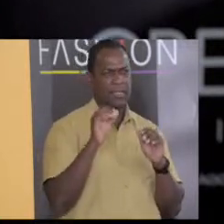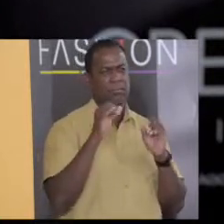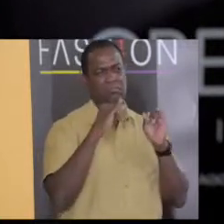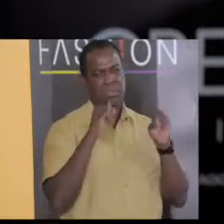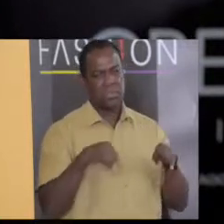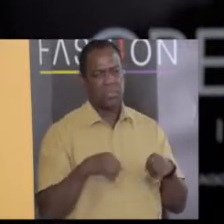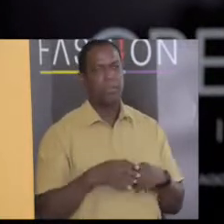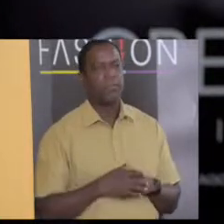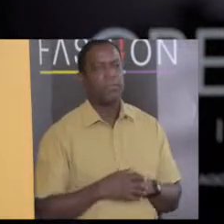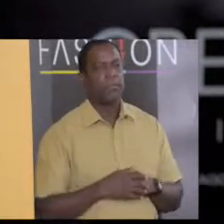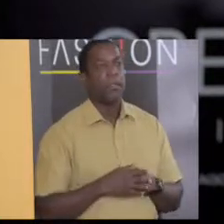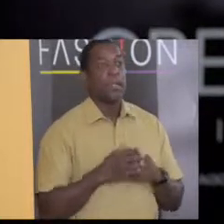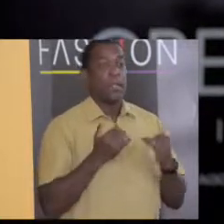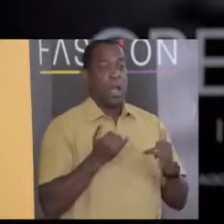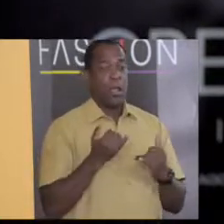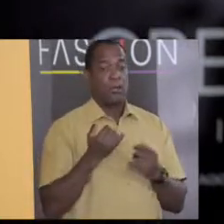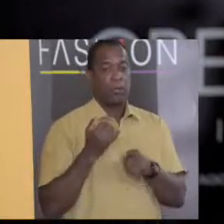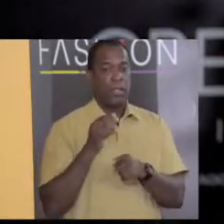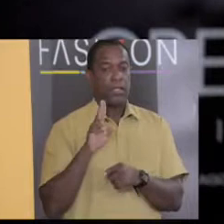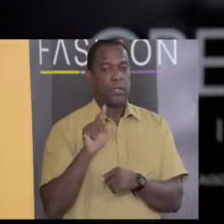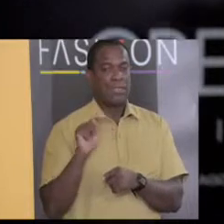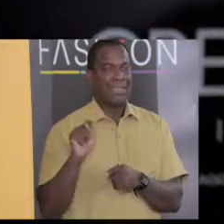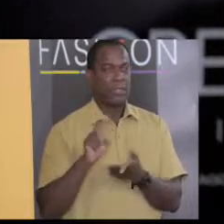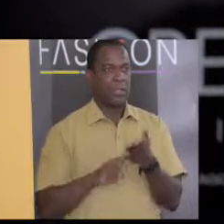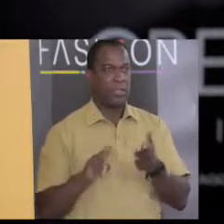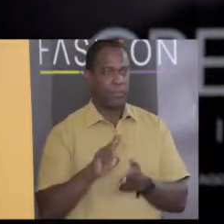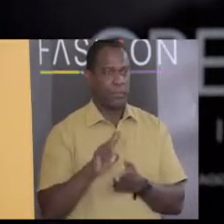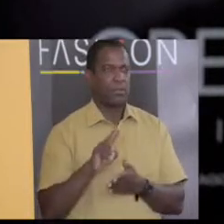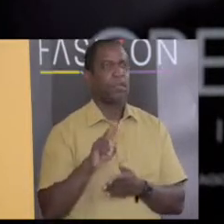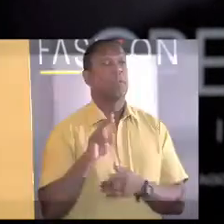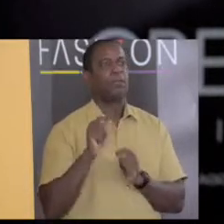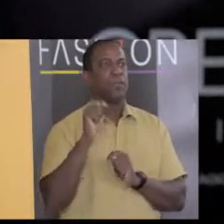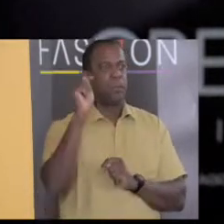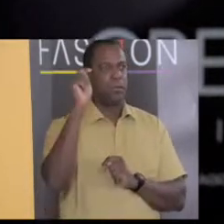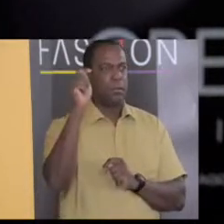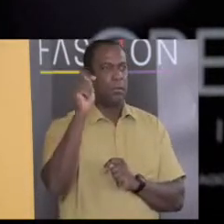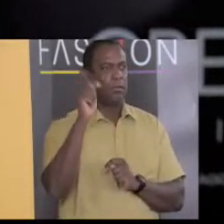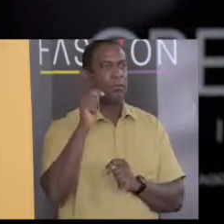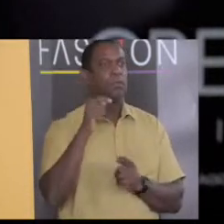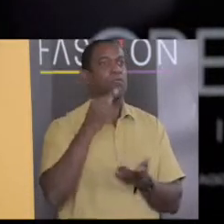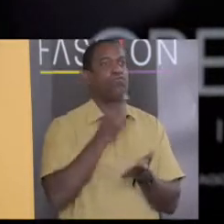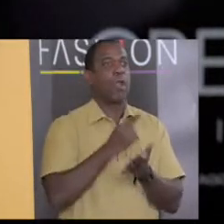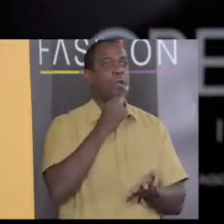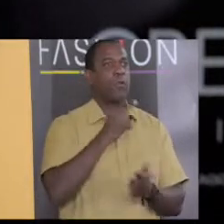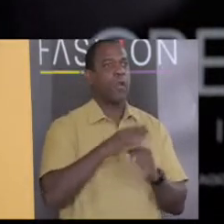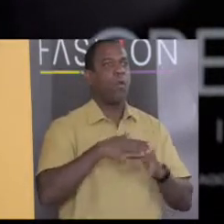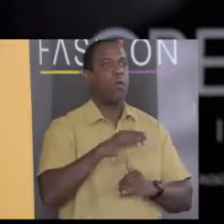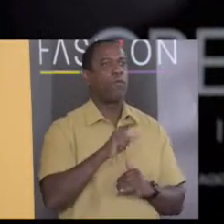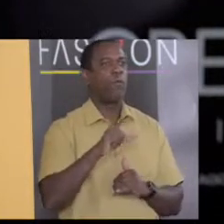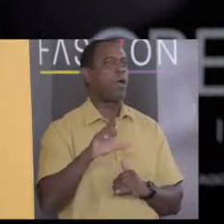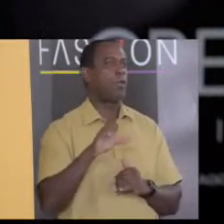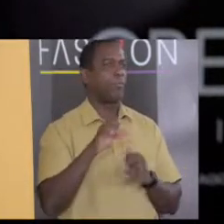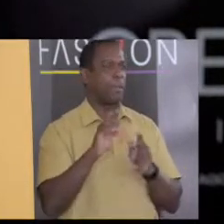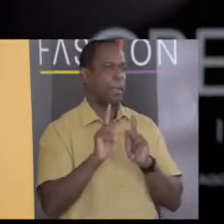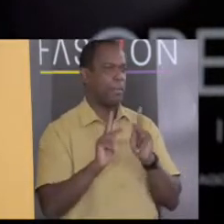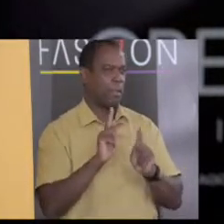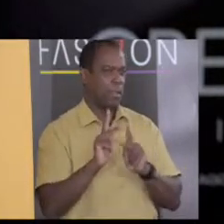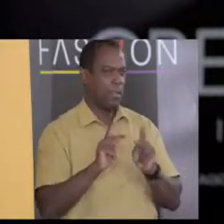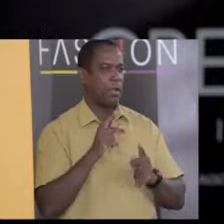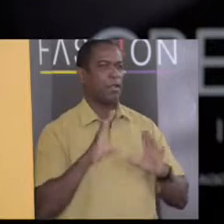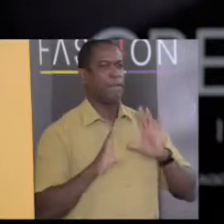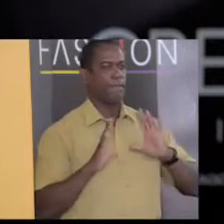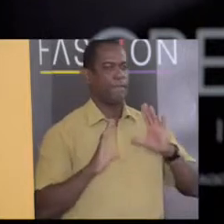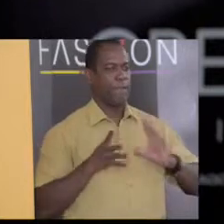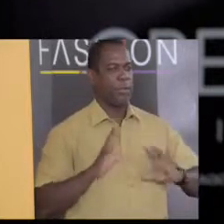And we have, to date, at UTT, we have graduated over 100 persons in